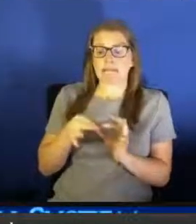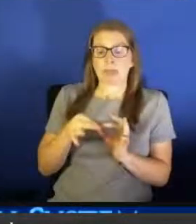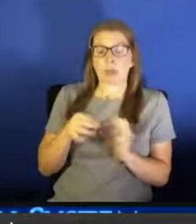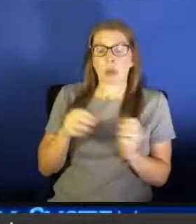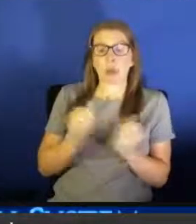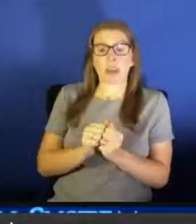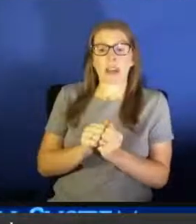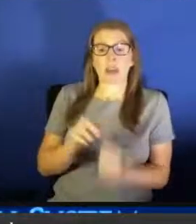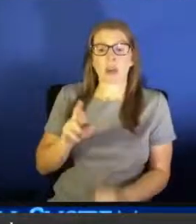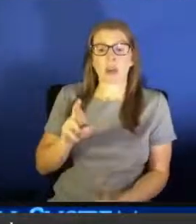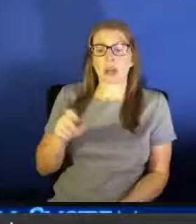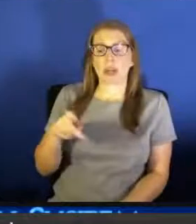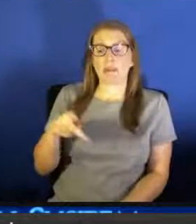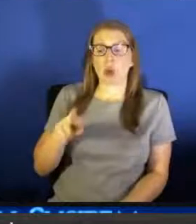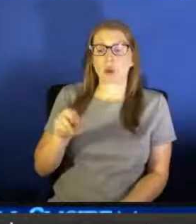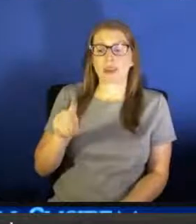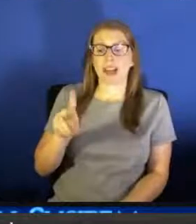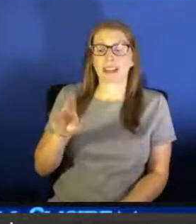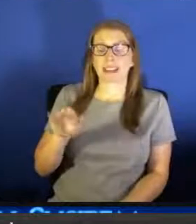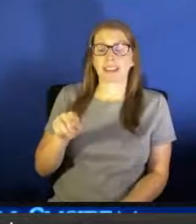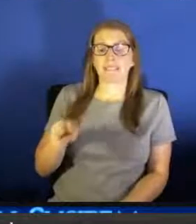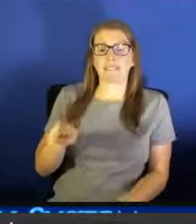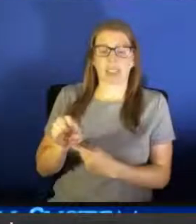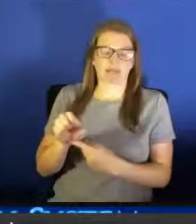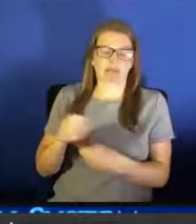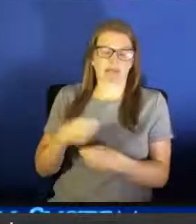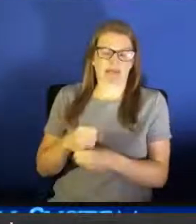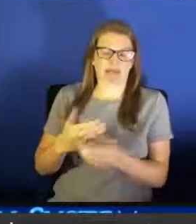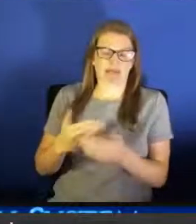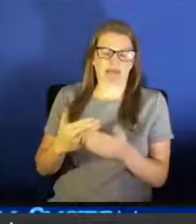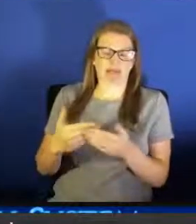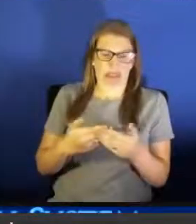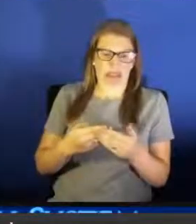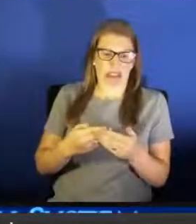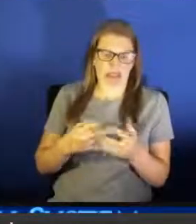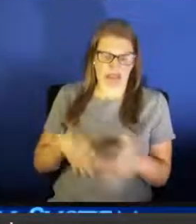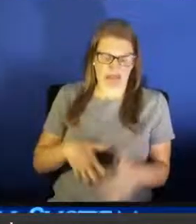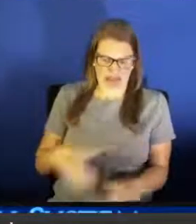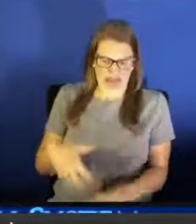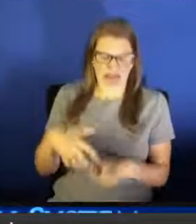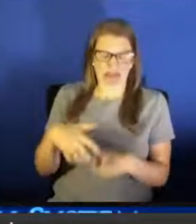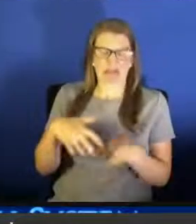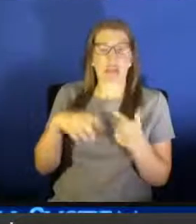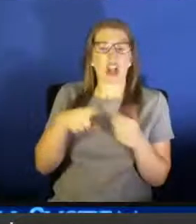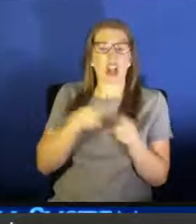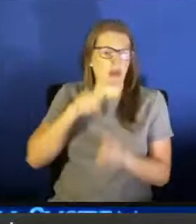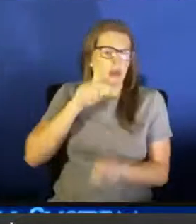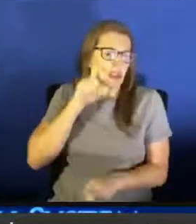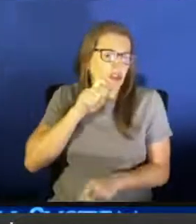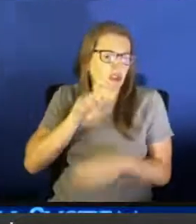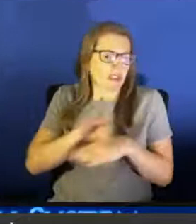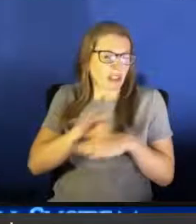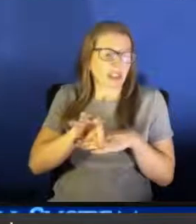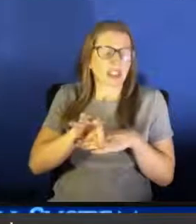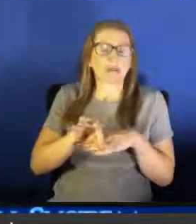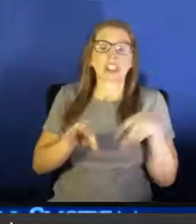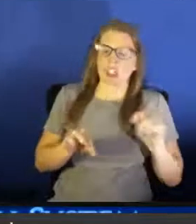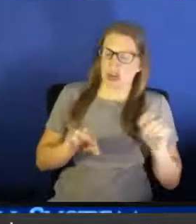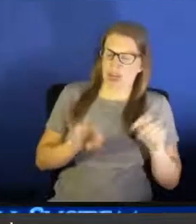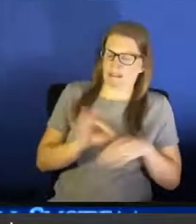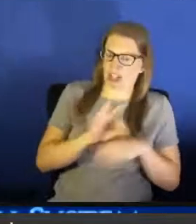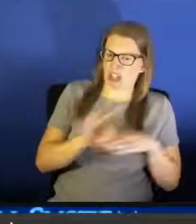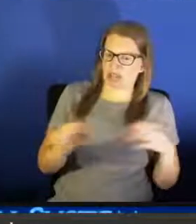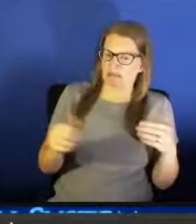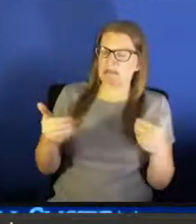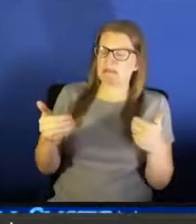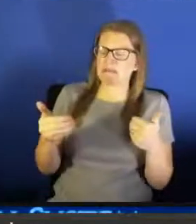very carefully placed idea around sexual function and urinary function. As this protein is made, the